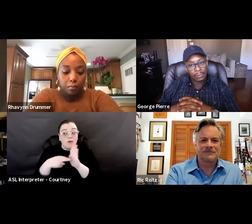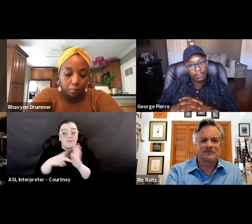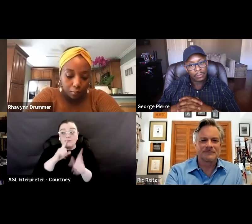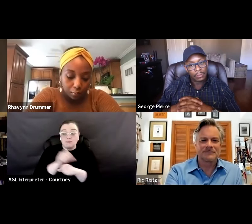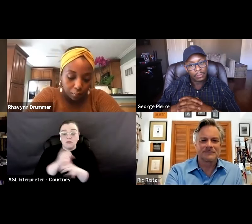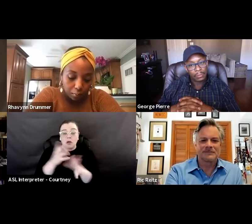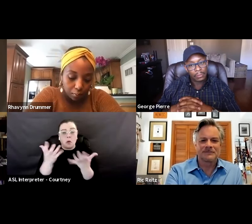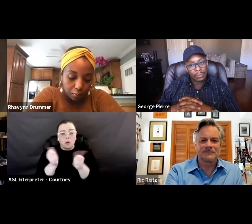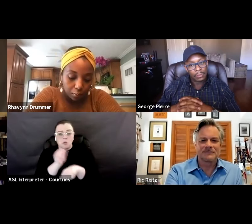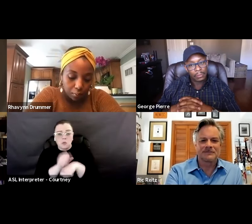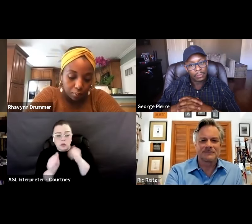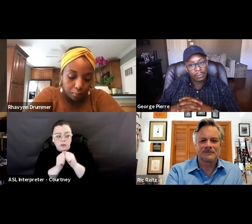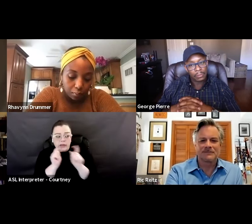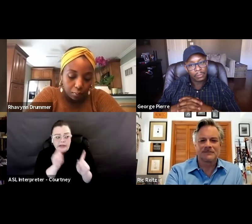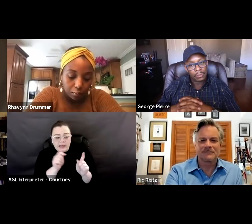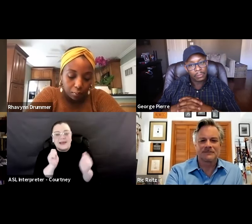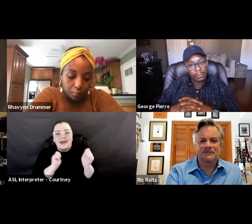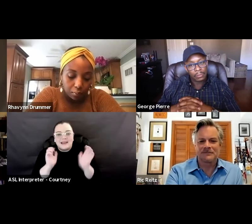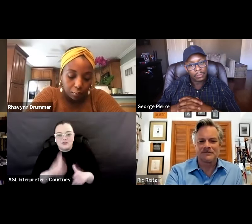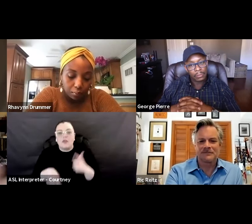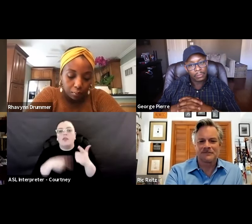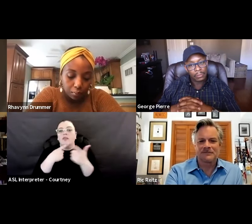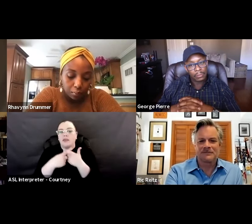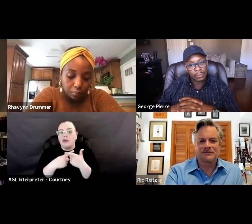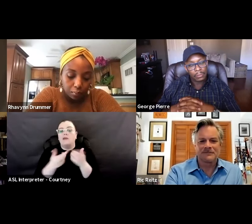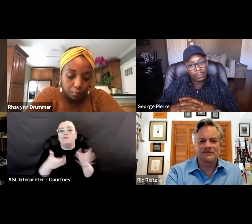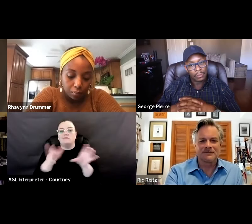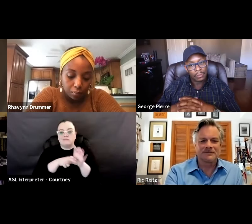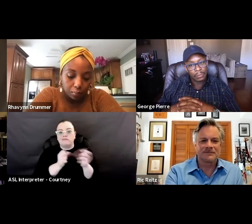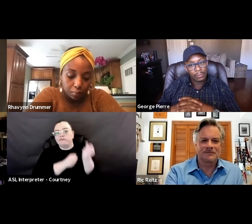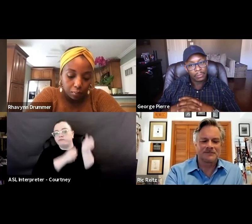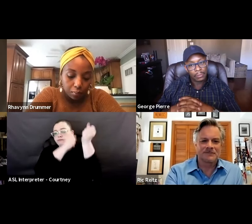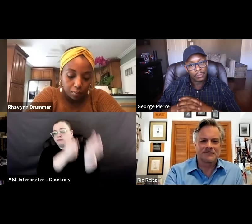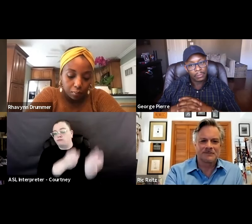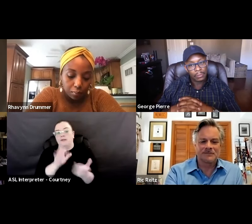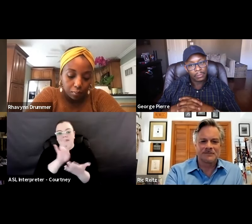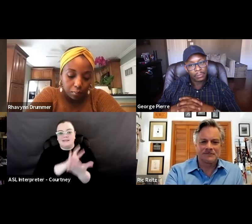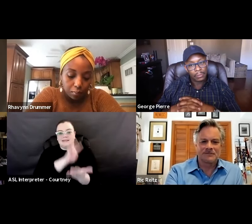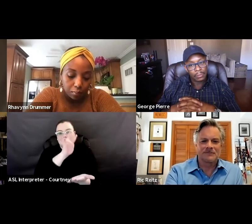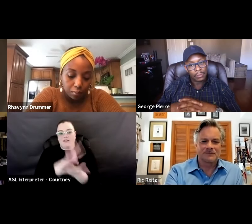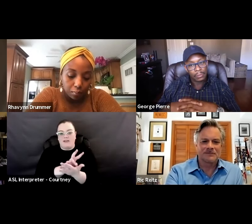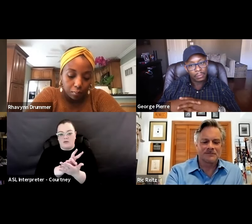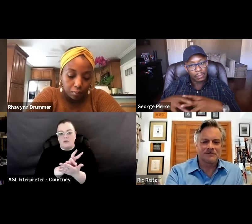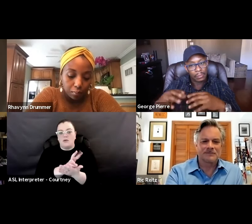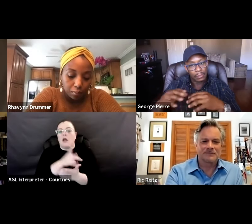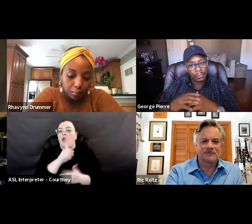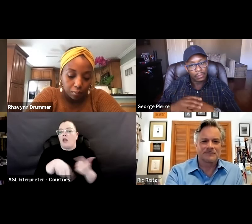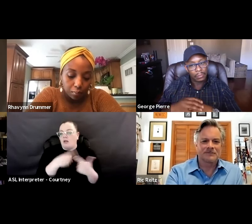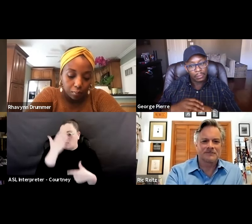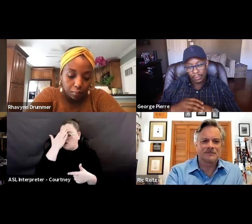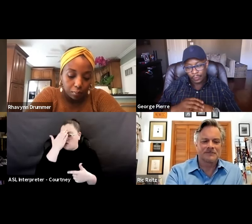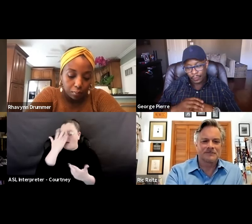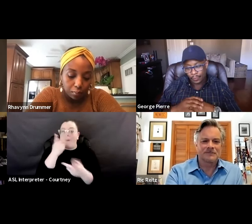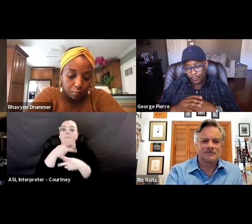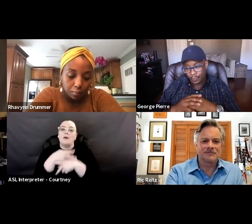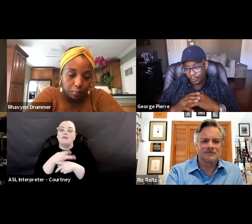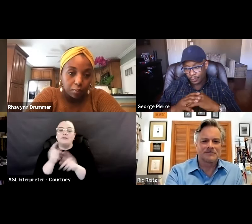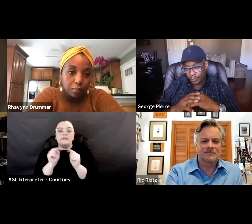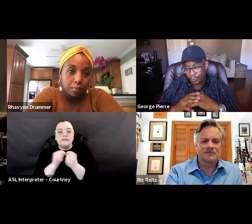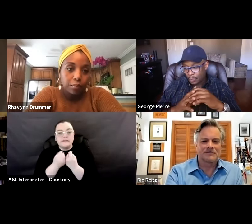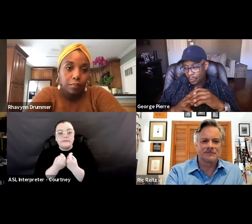the actor, then they can get in their car and drive the 7 hours, at least knowing that the producing team or the director